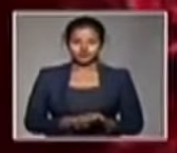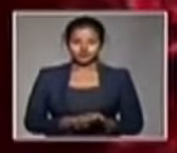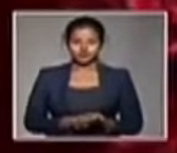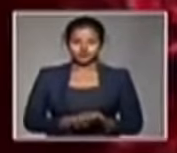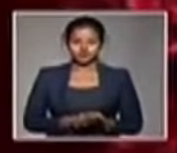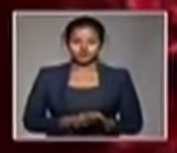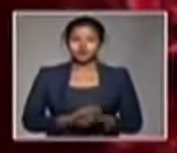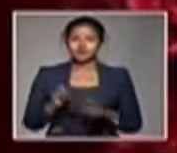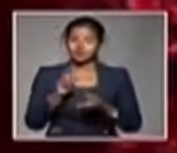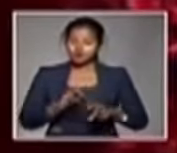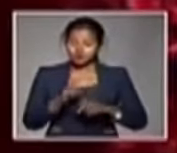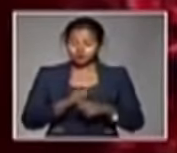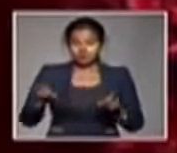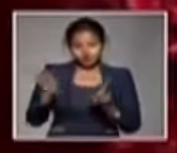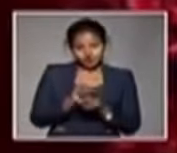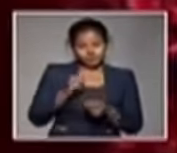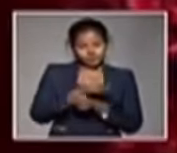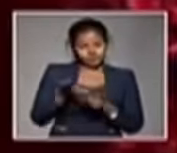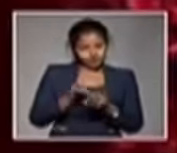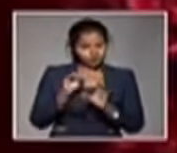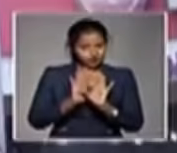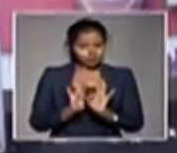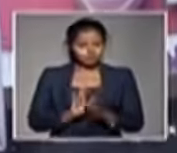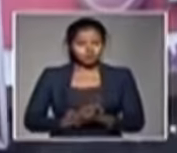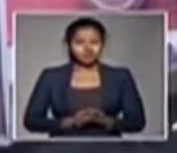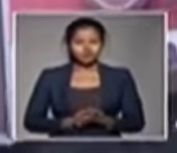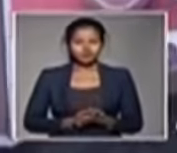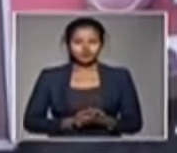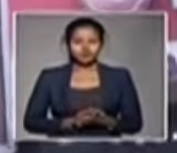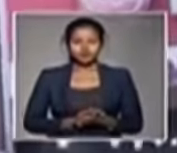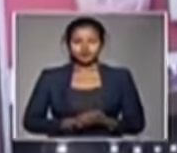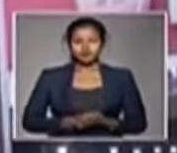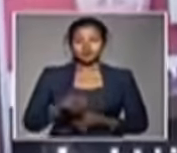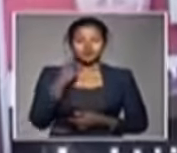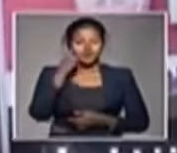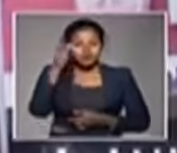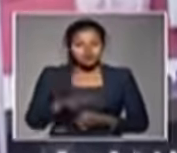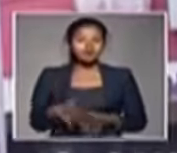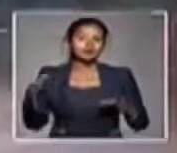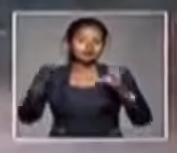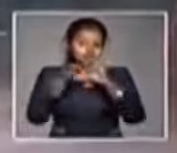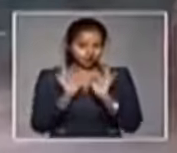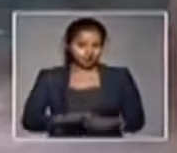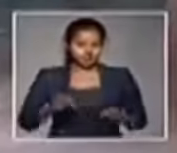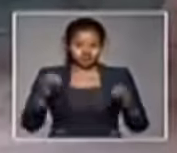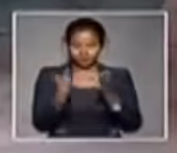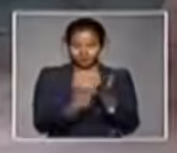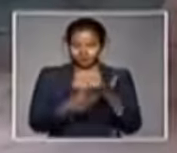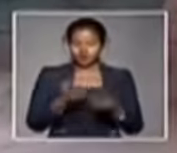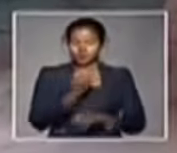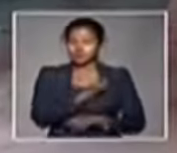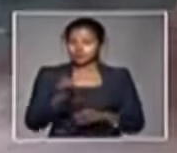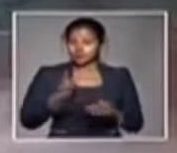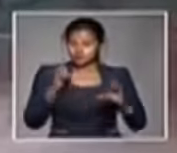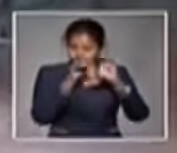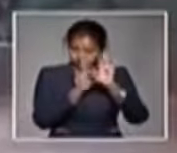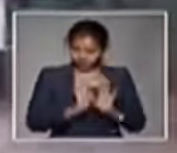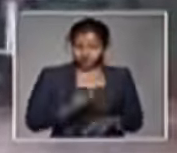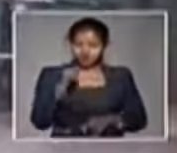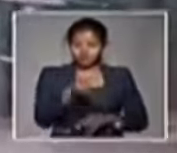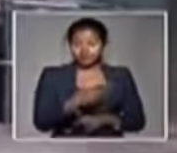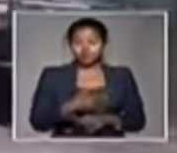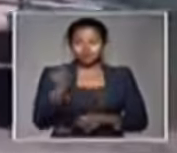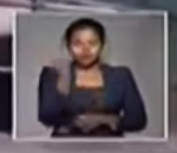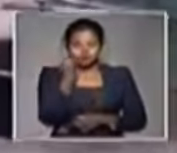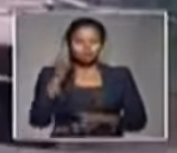Surgeon infected with COVID-19. The only surgeon attached to the Rikiligaskandha district-based hospital has been diagnosed